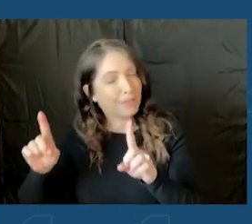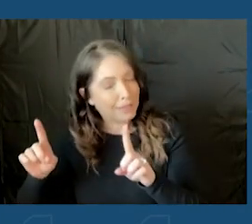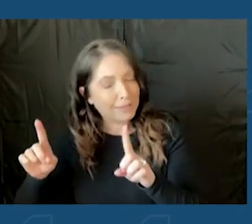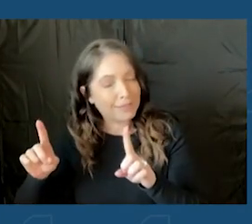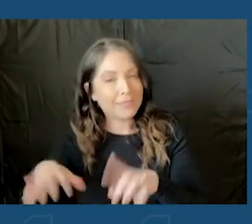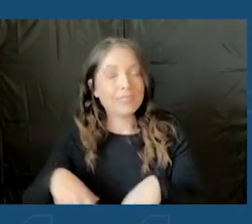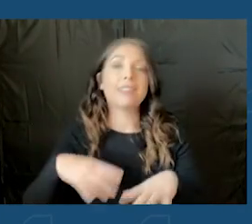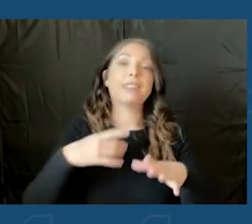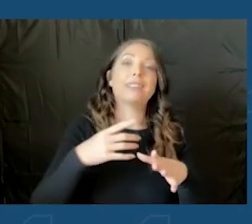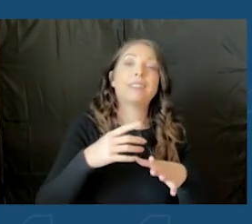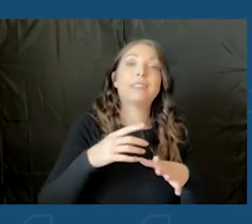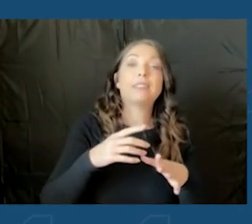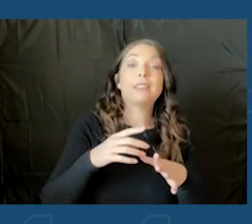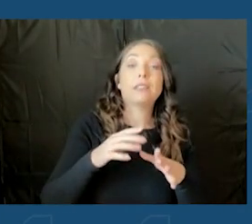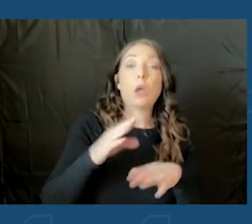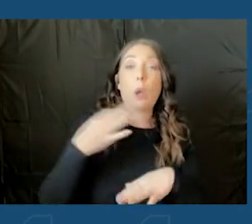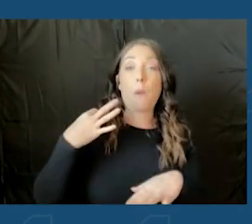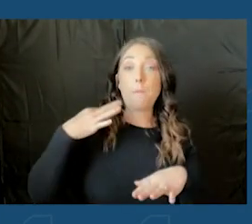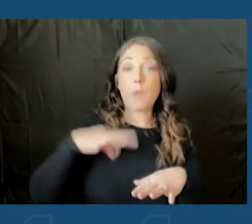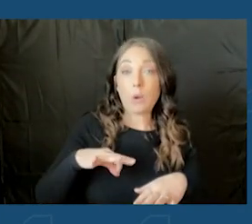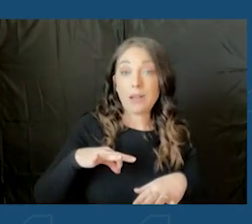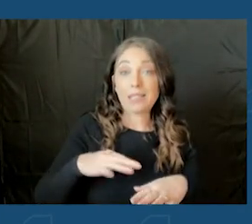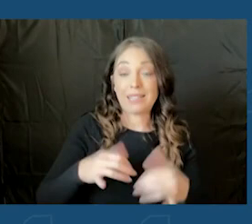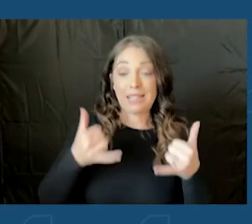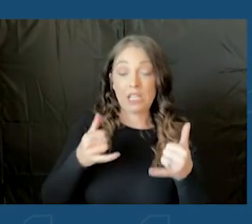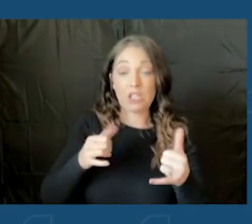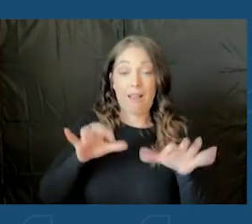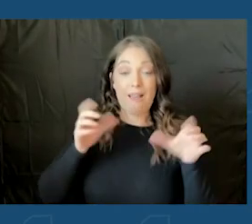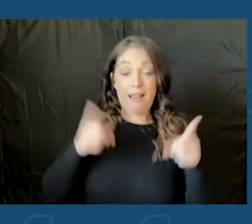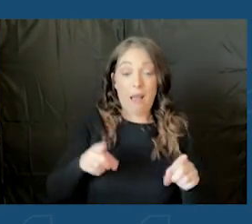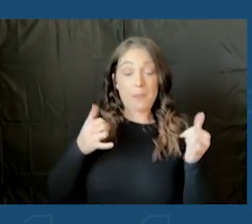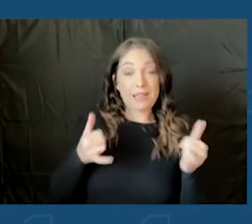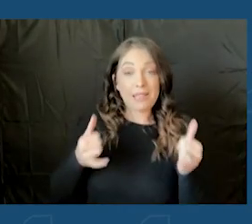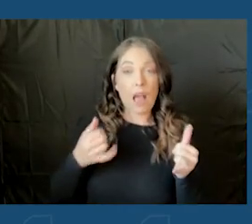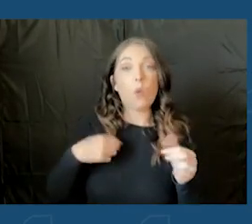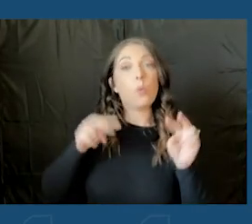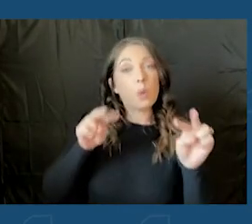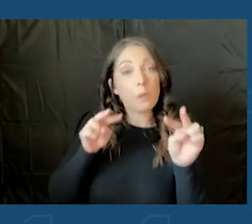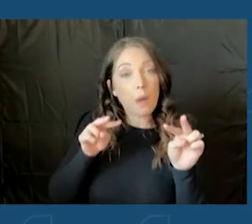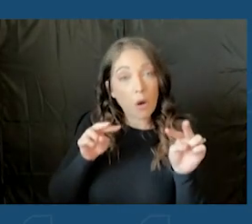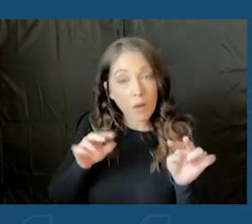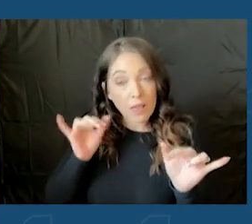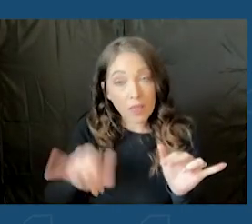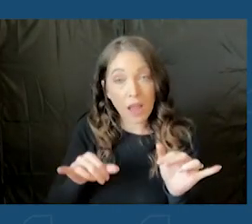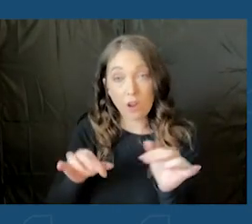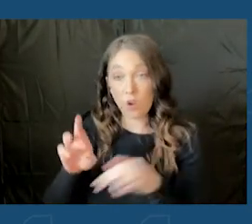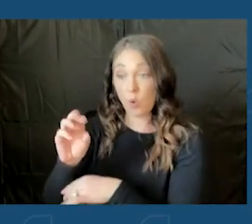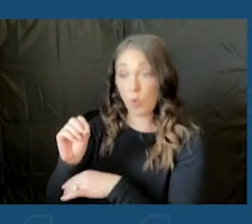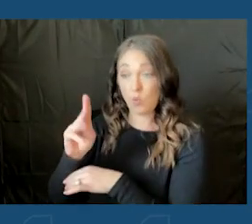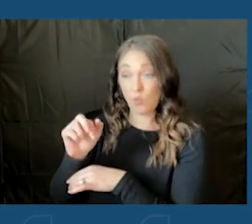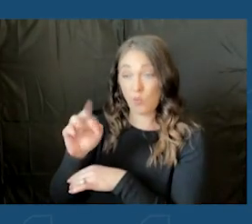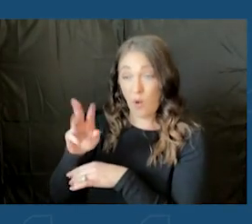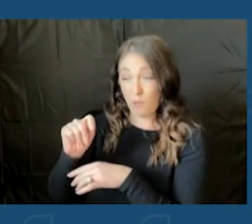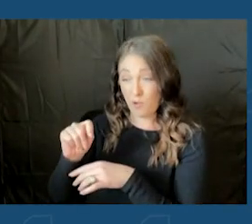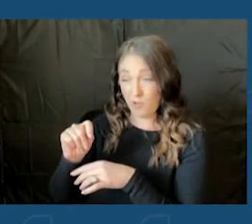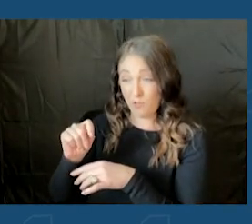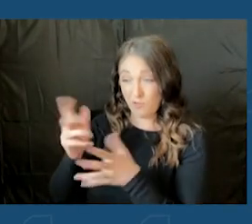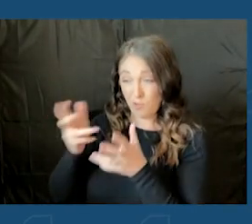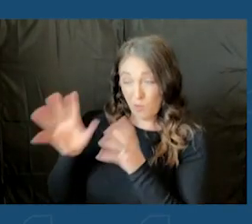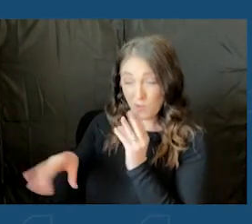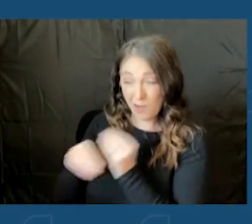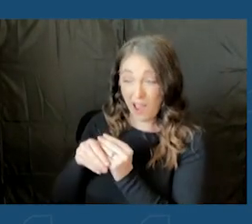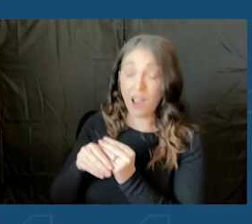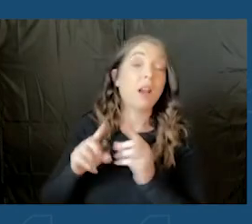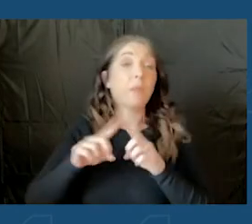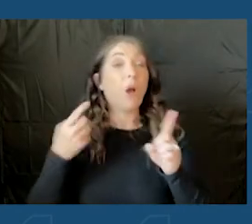bonuses that occurred but are not occurring now as we're monitoring this. So I don't know if you have anything else to add to that, Robert, but we are very intentional